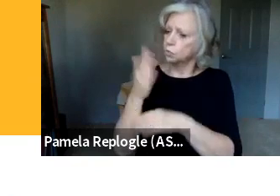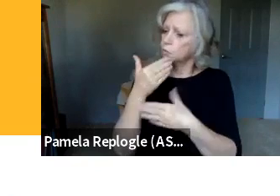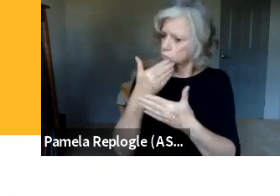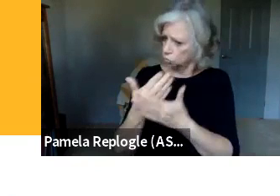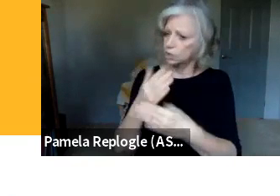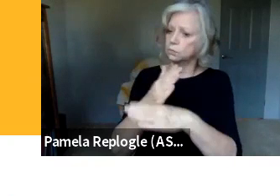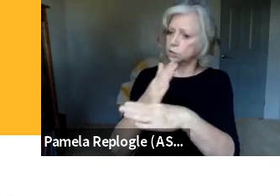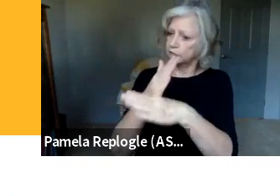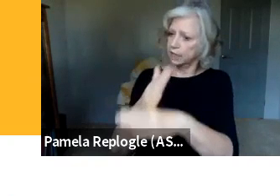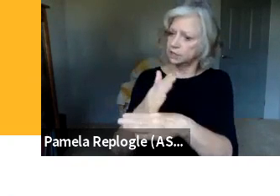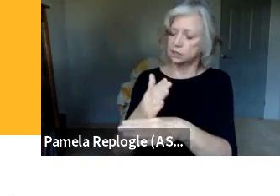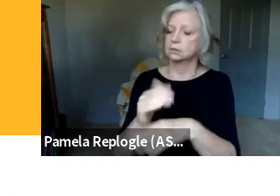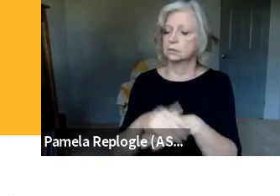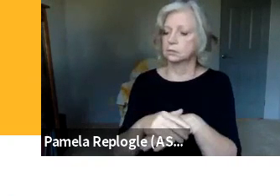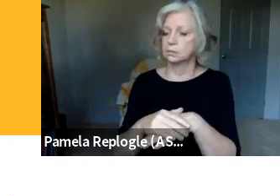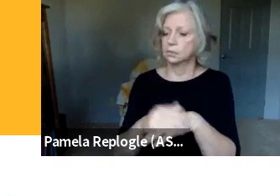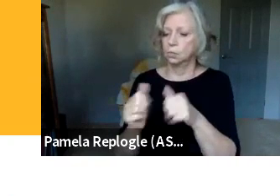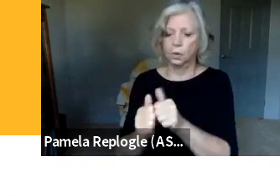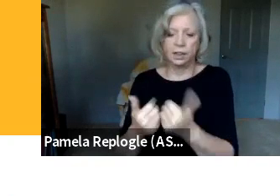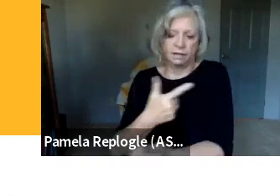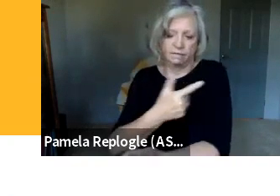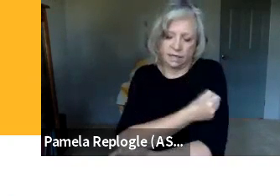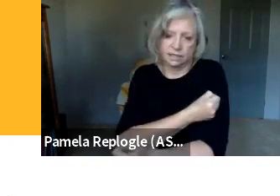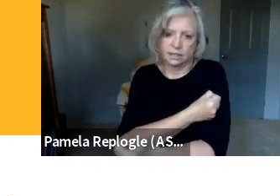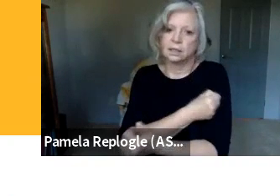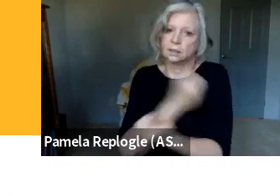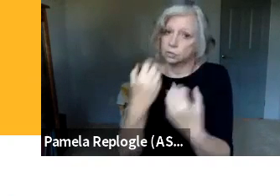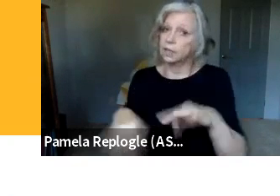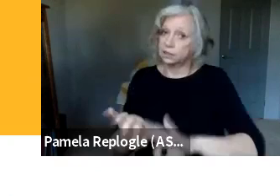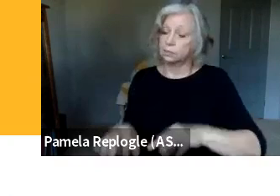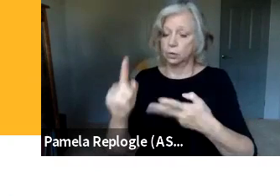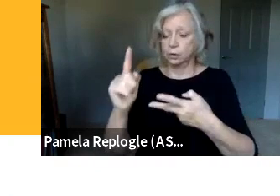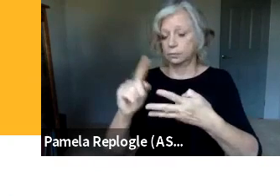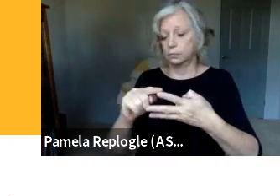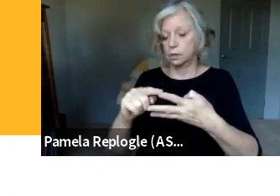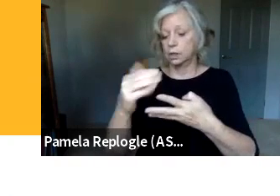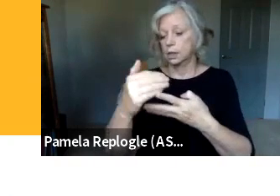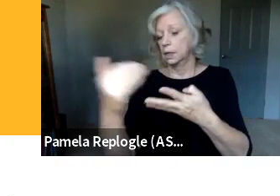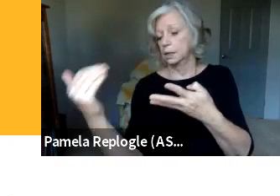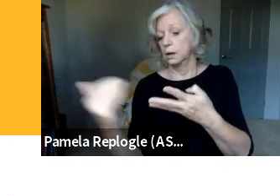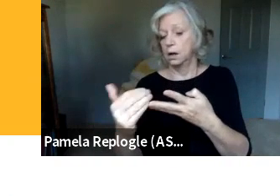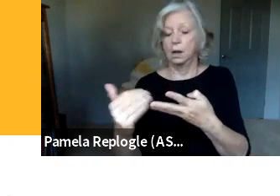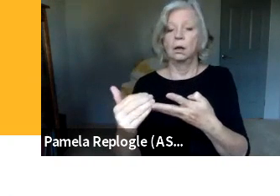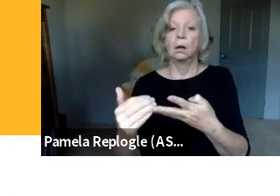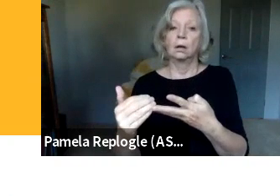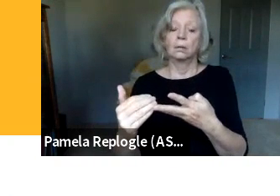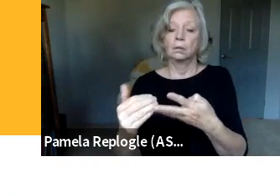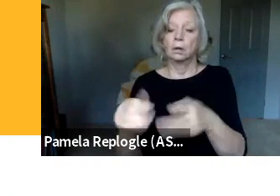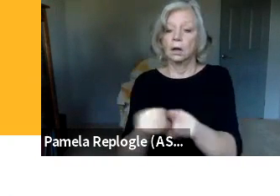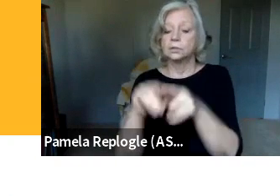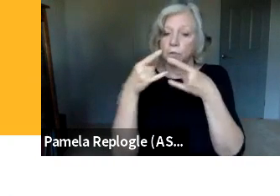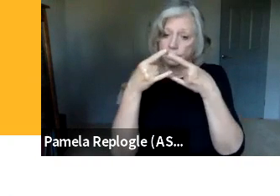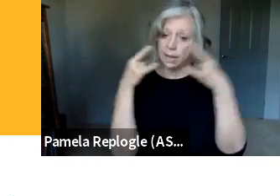vaccine. So that's one thing that's very important. And also, masks are